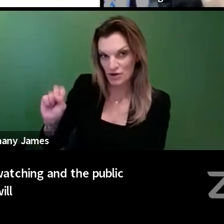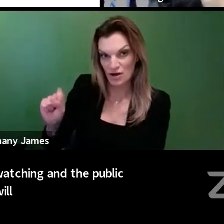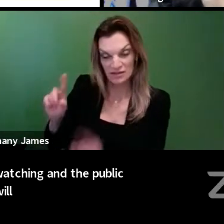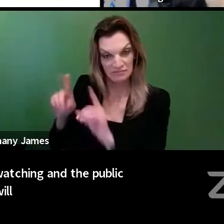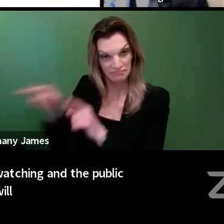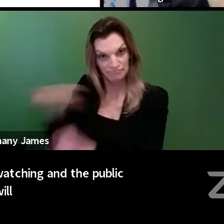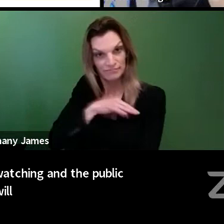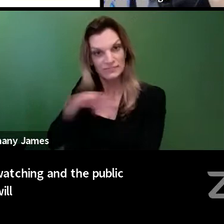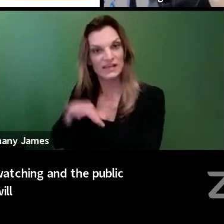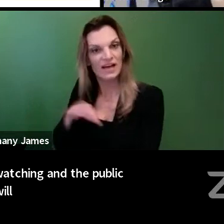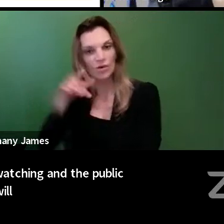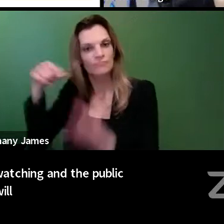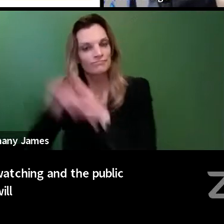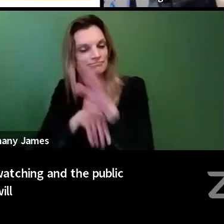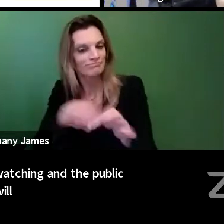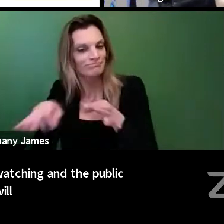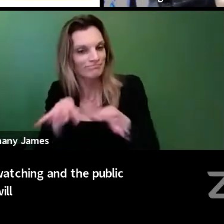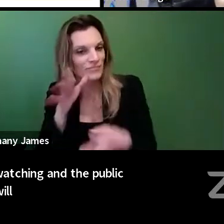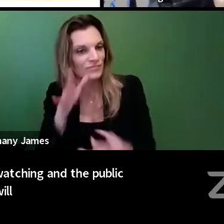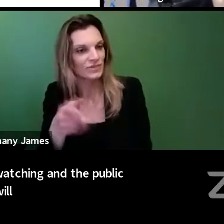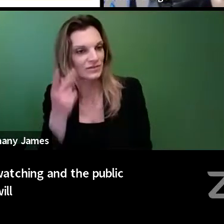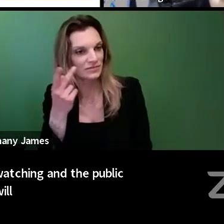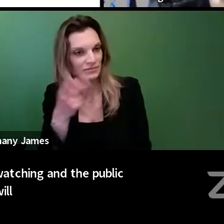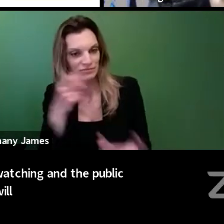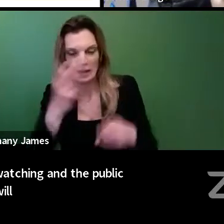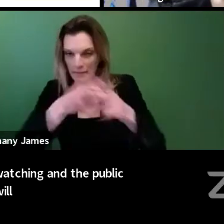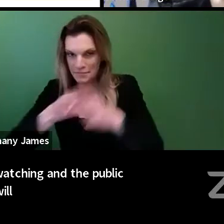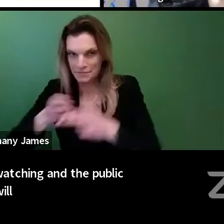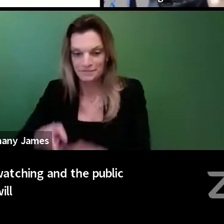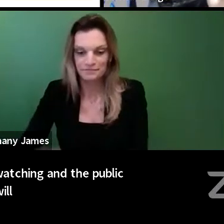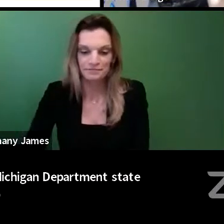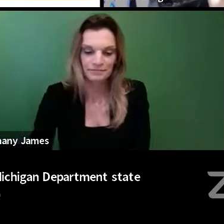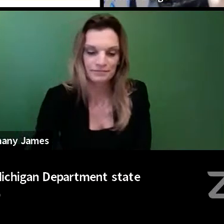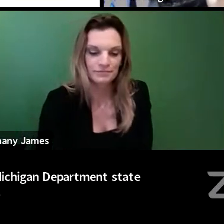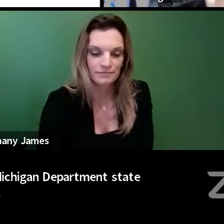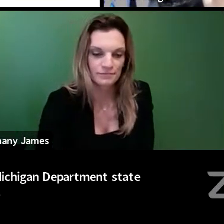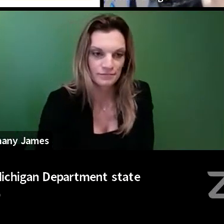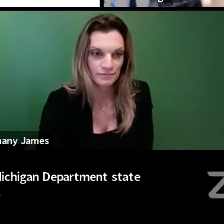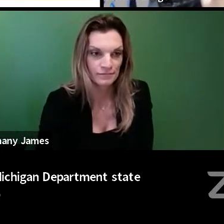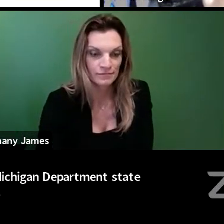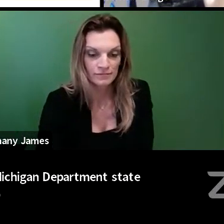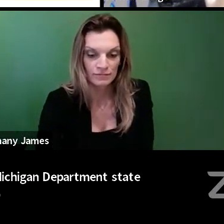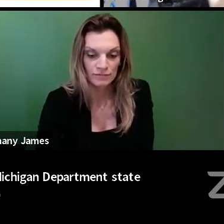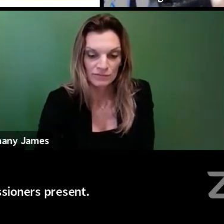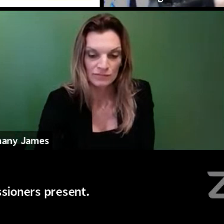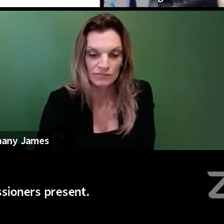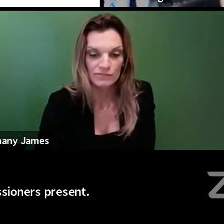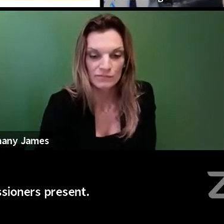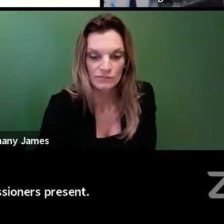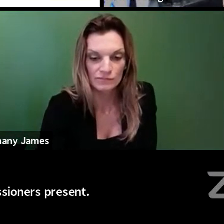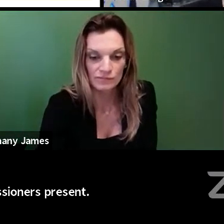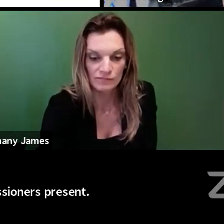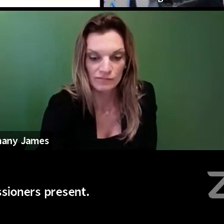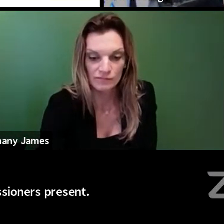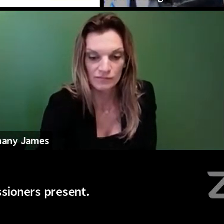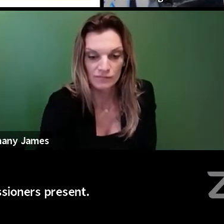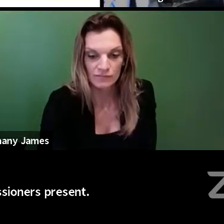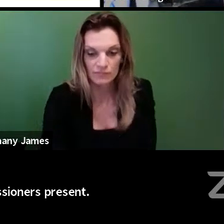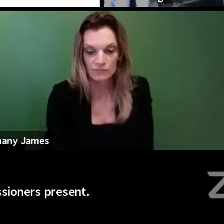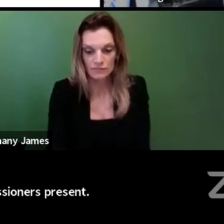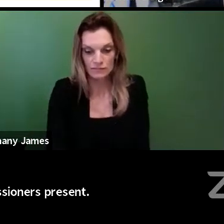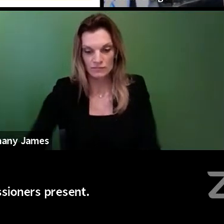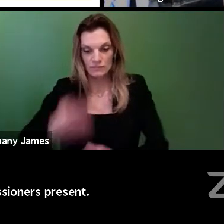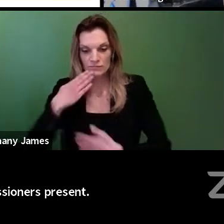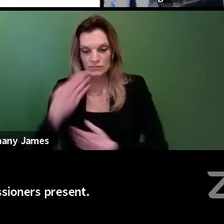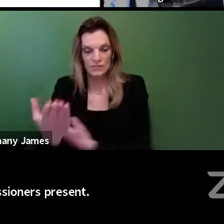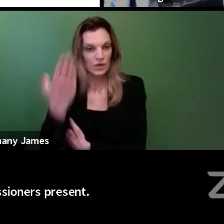staff, who will take note of the commissioners present. Thank you, Madam Chair, and good evening, commissioners. Please stay present